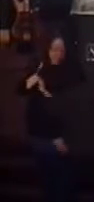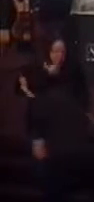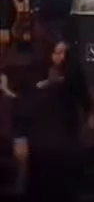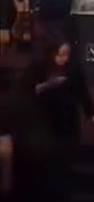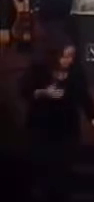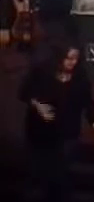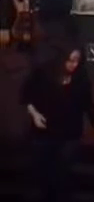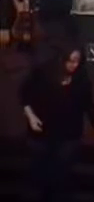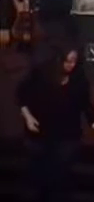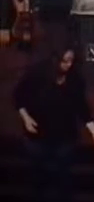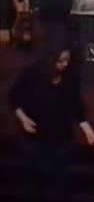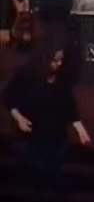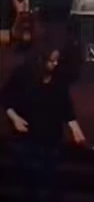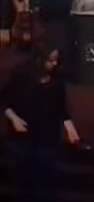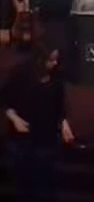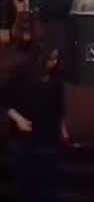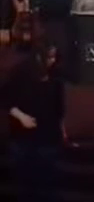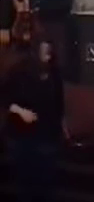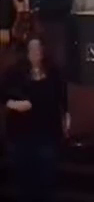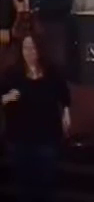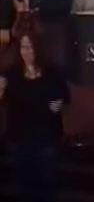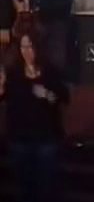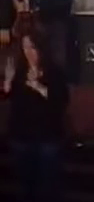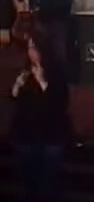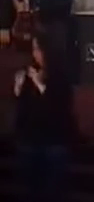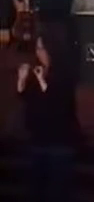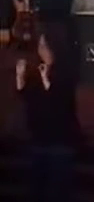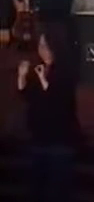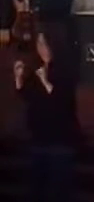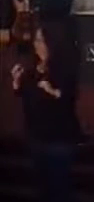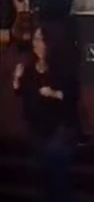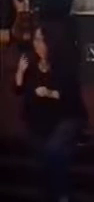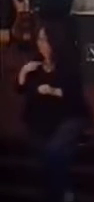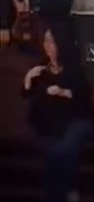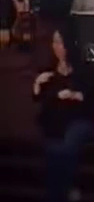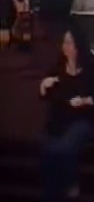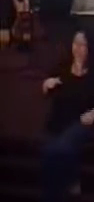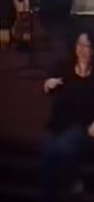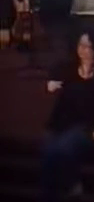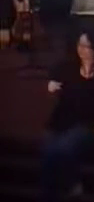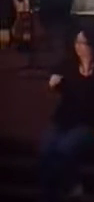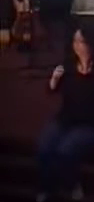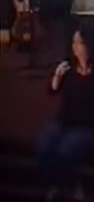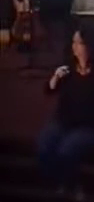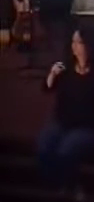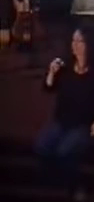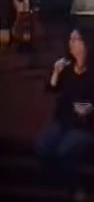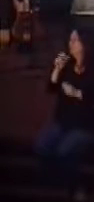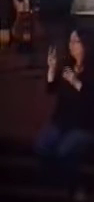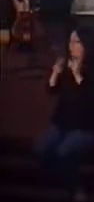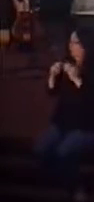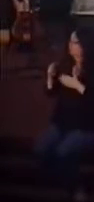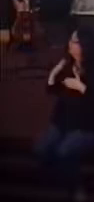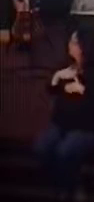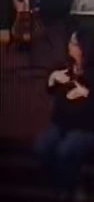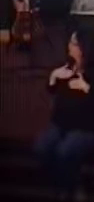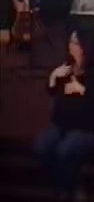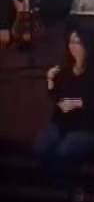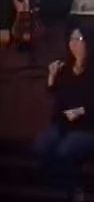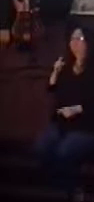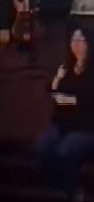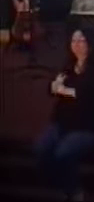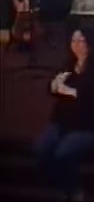I don't have to worry about anything, right? And she is sure to tell me that. You know, Rick, you don't have to worry about nothing. You just enjoy the trip. And I'm like, that's right. I just enjoy the